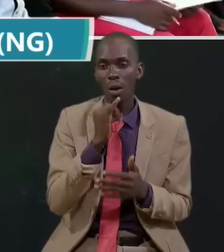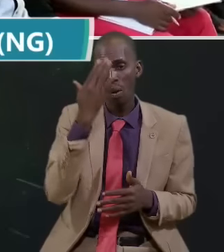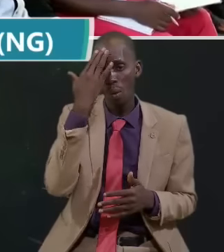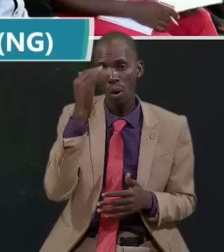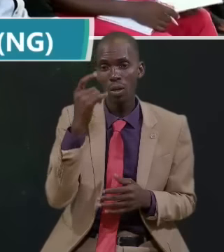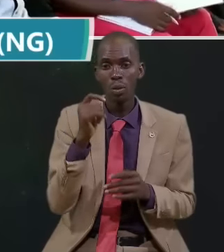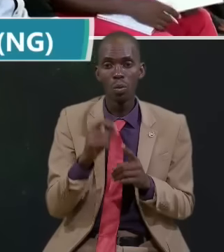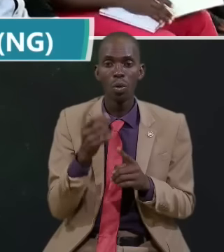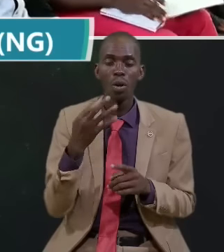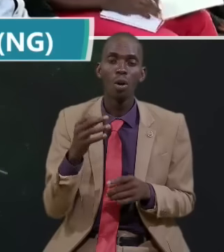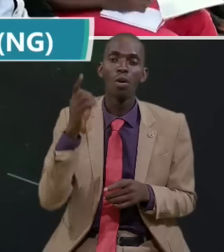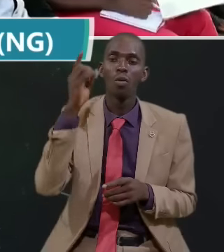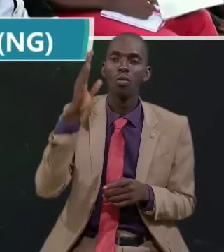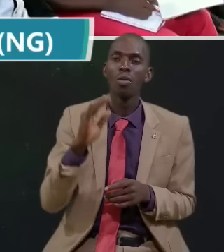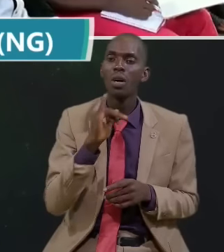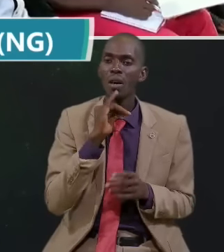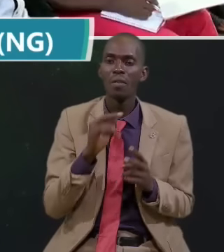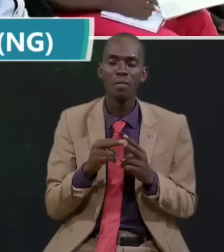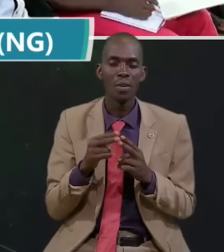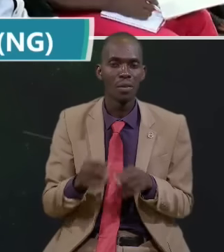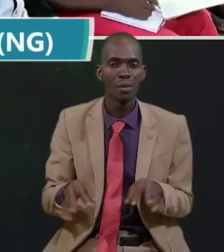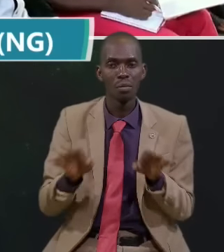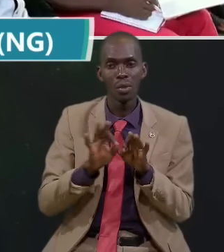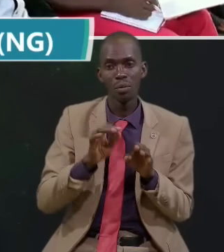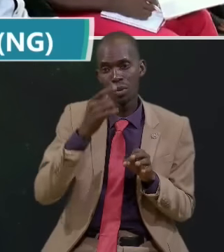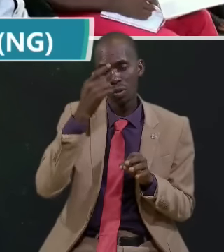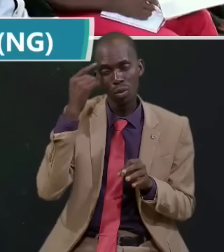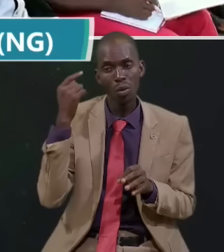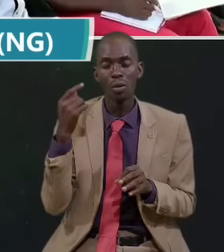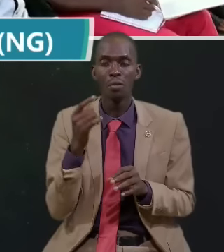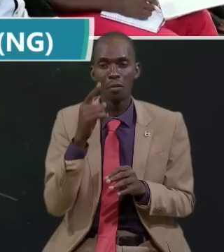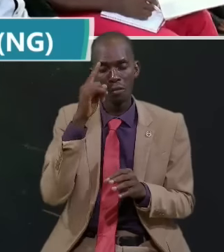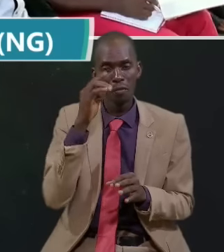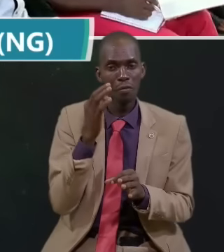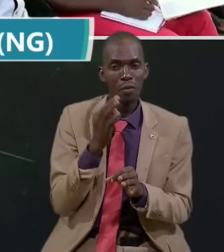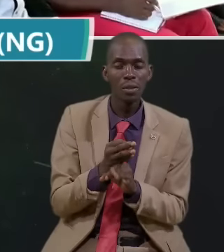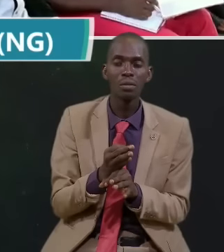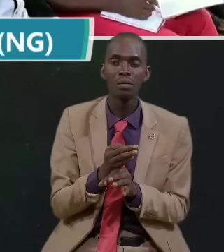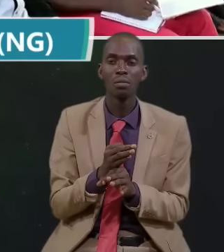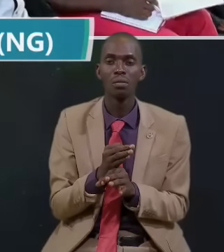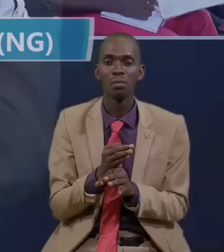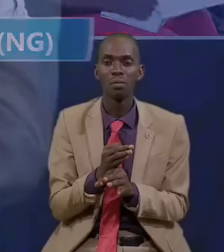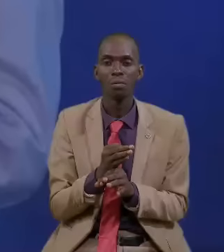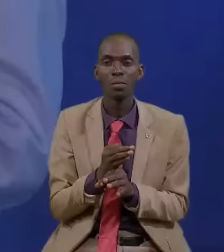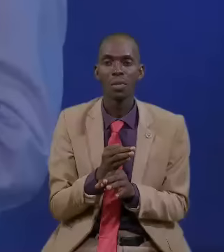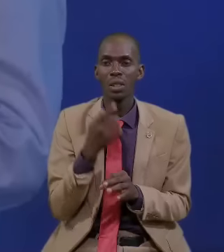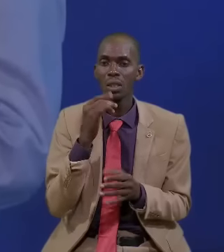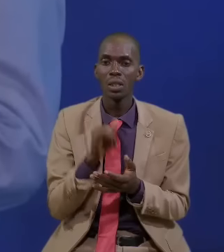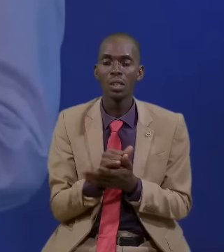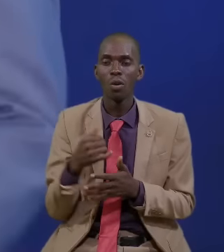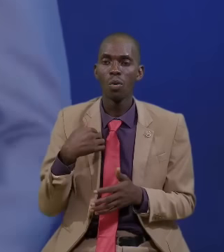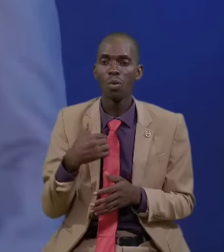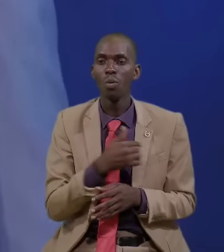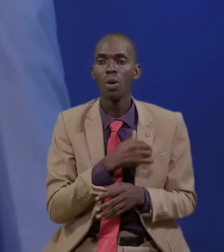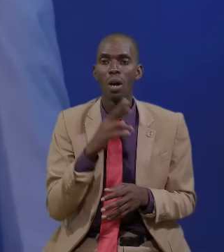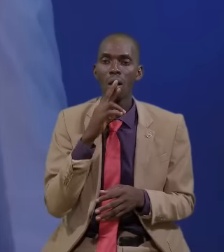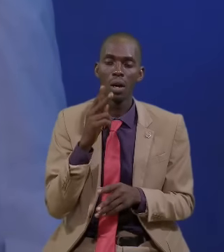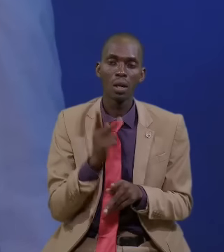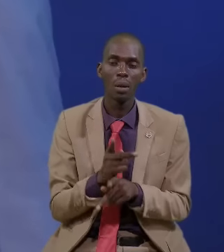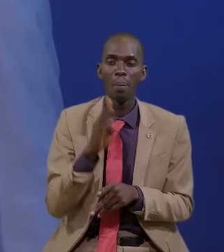faith, the word builds faith in your life. And it says, we're kept by the power of